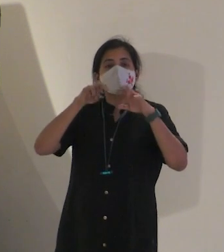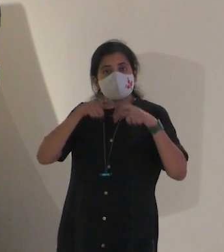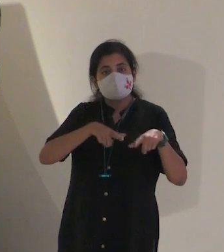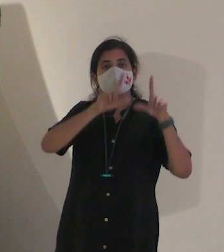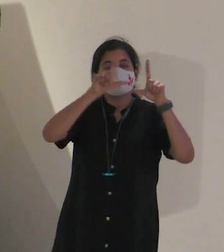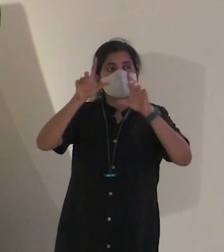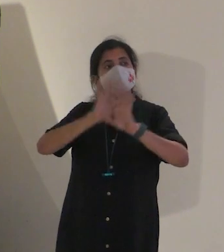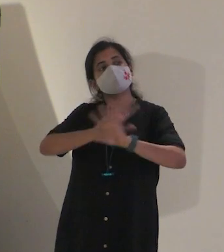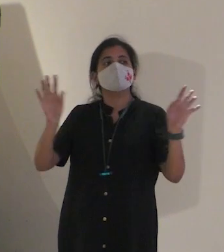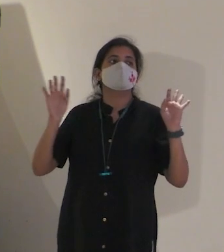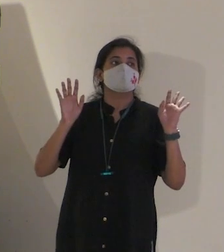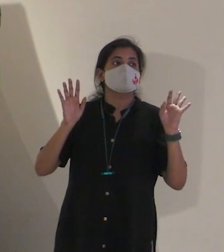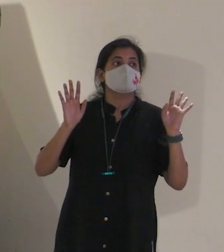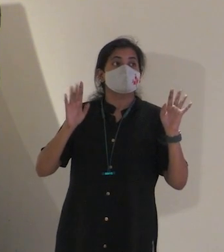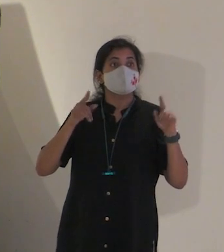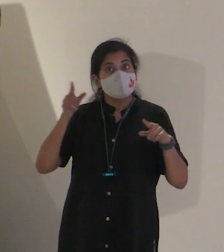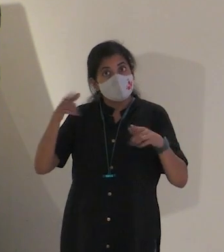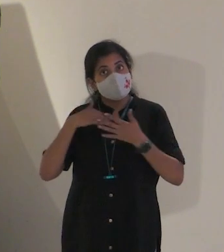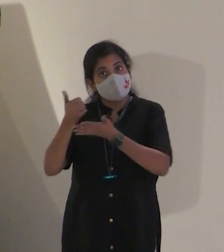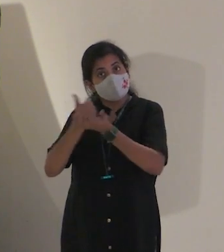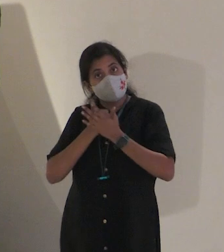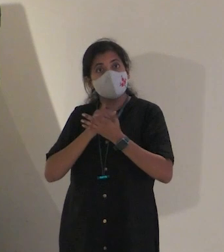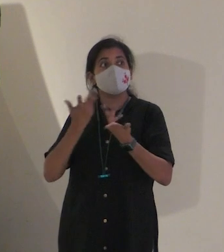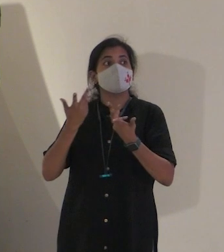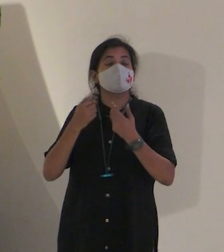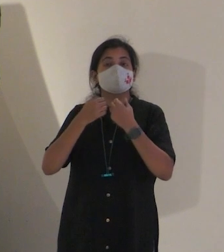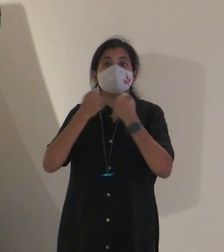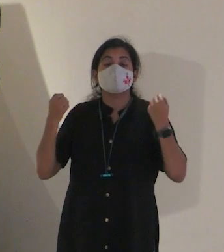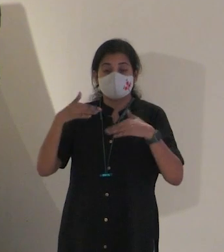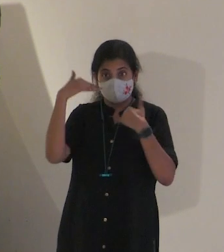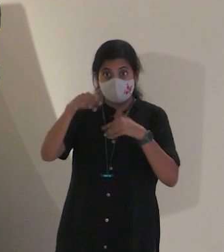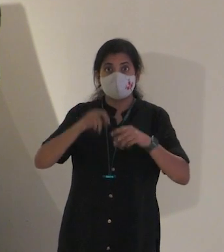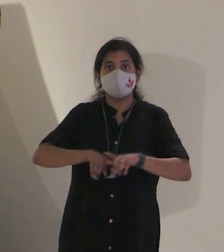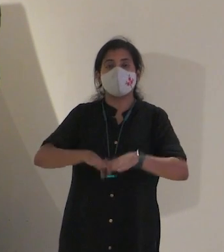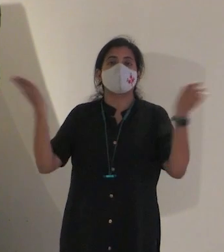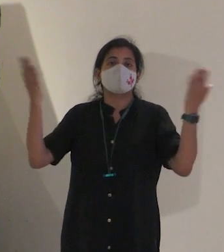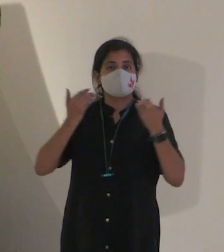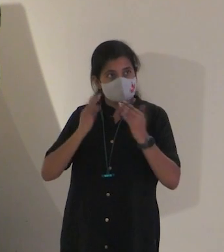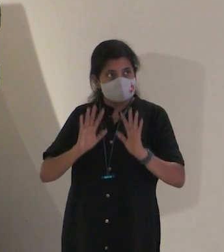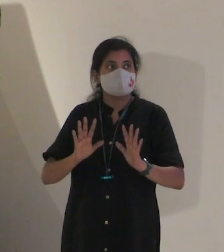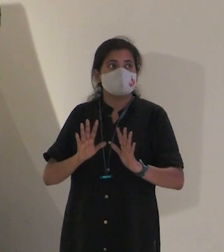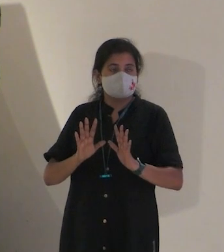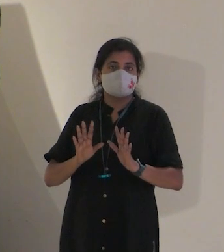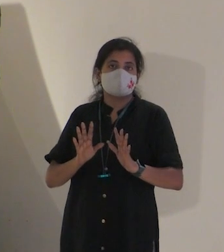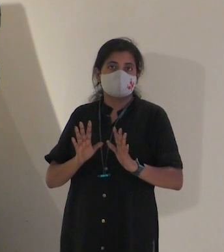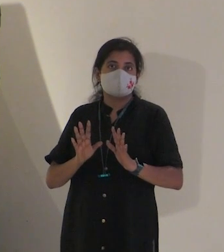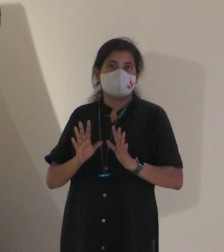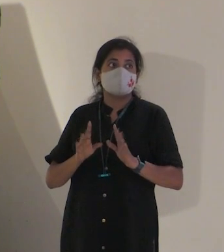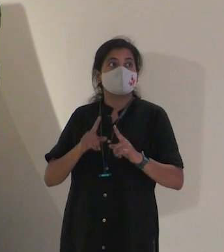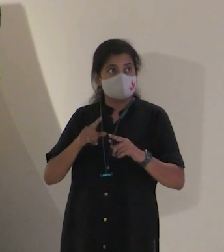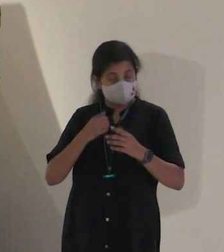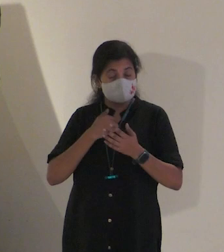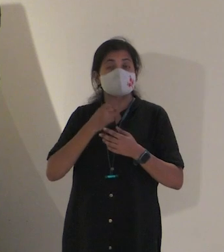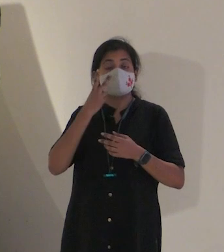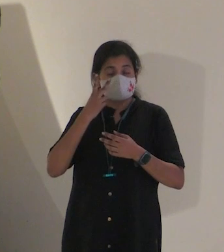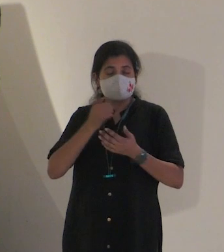certain. But this actually helped us break boundaries within our own minds as well as in the museum. Try to look at things in